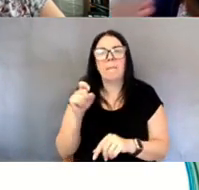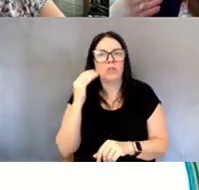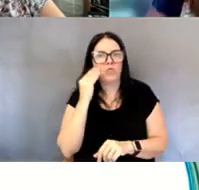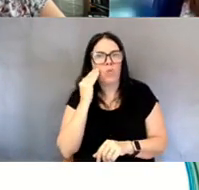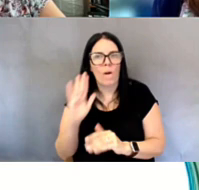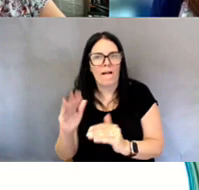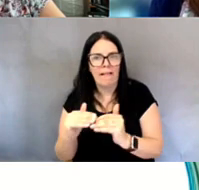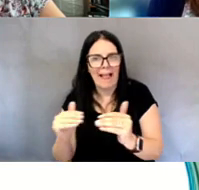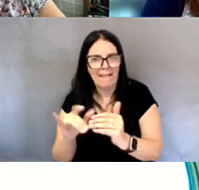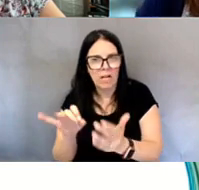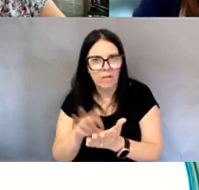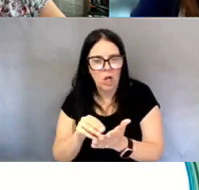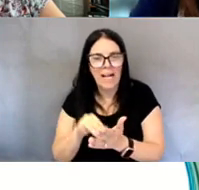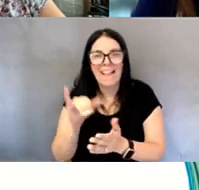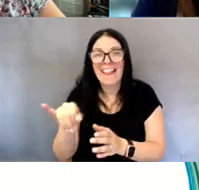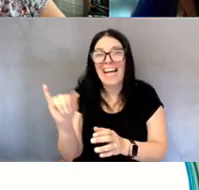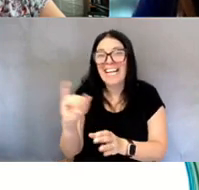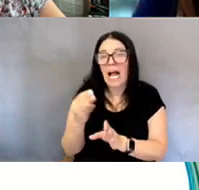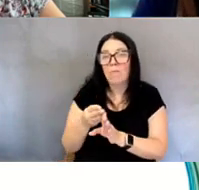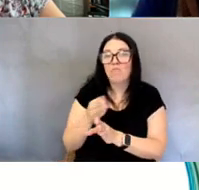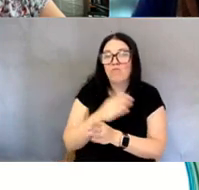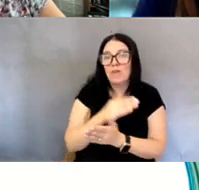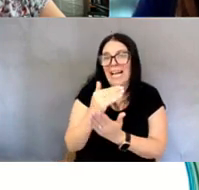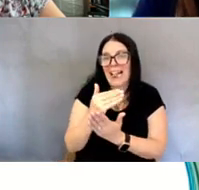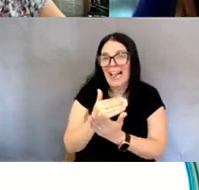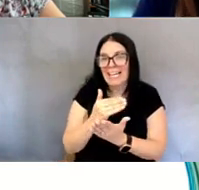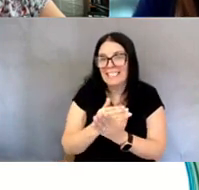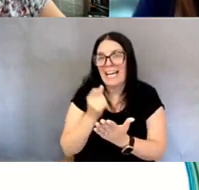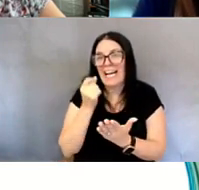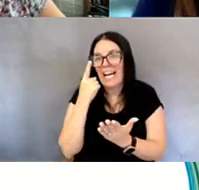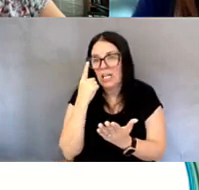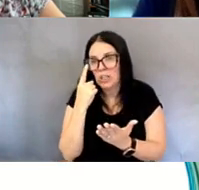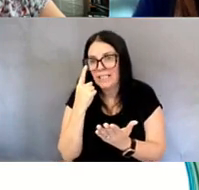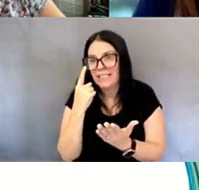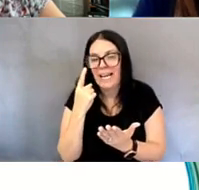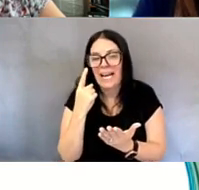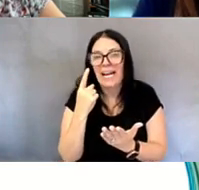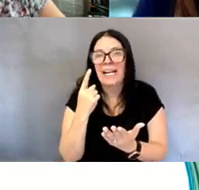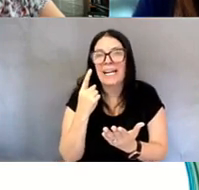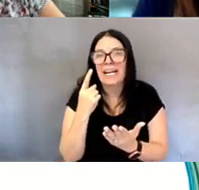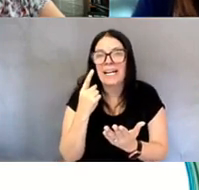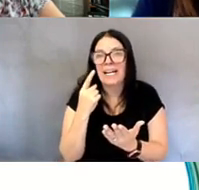learners. That's like a pre-lesson understanding that is quite